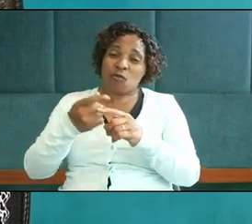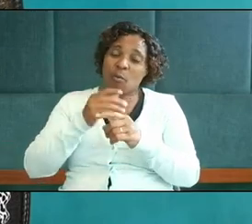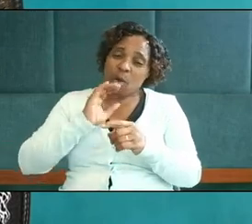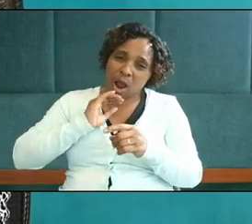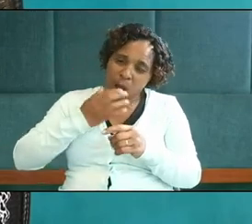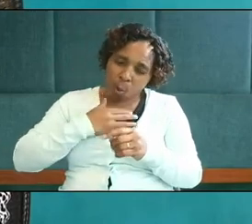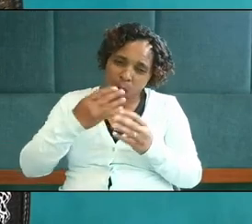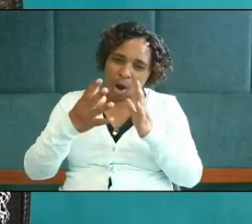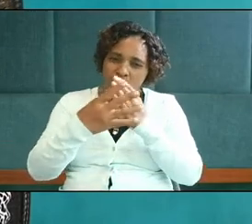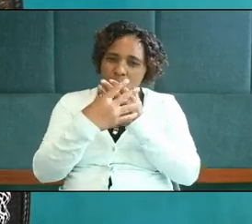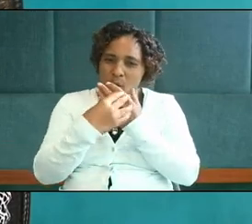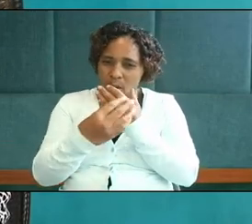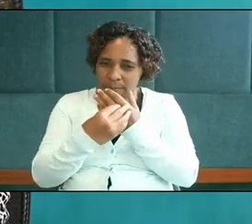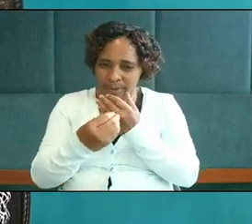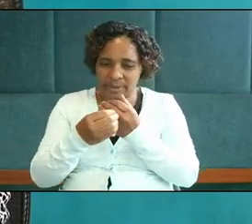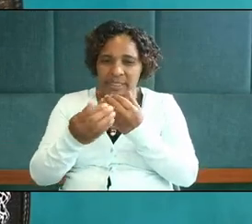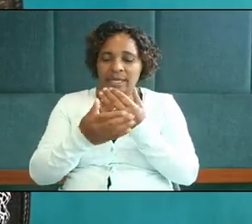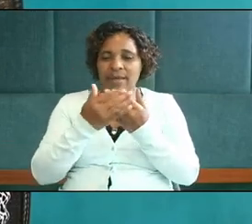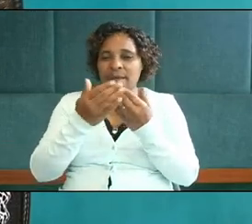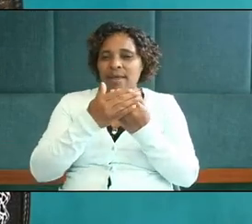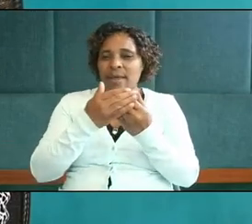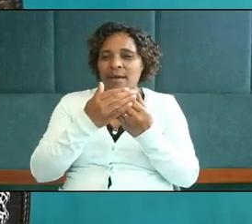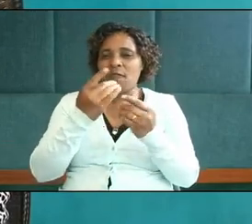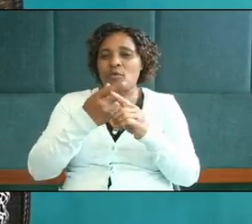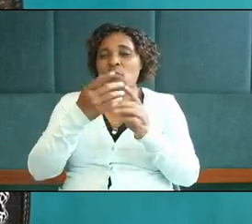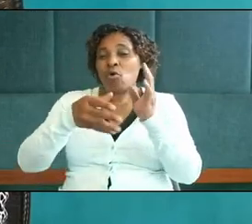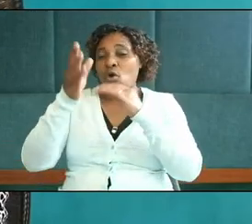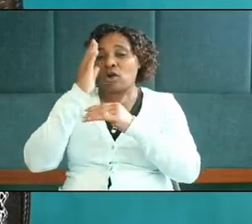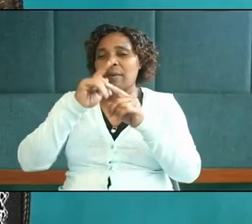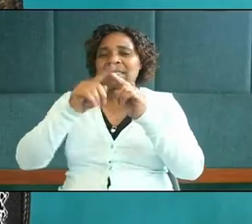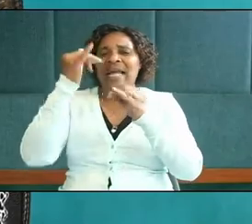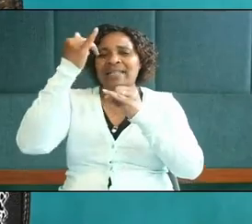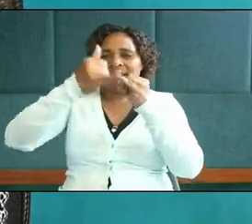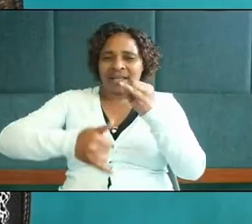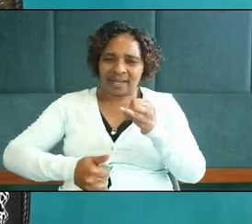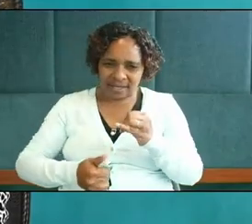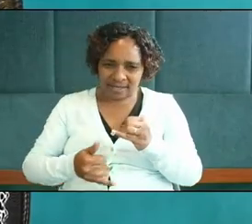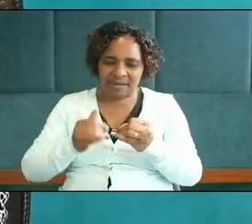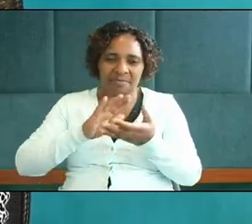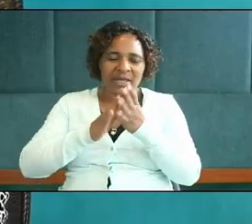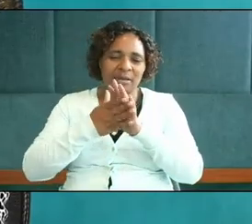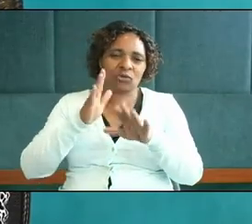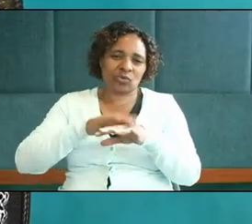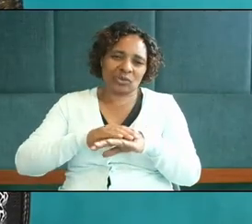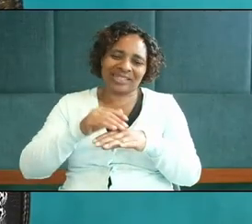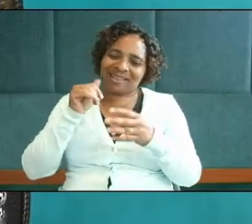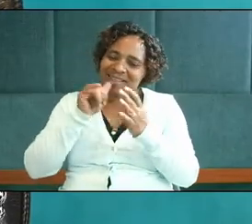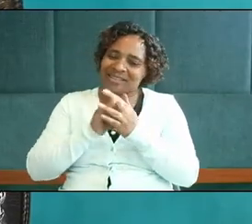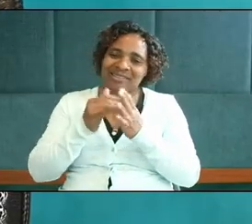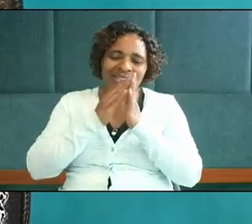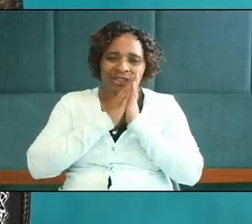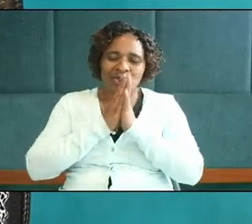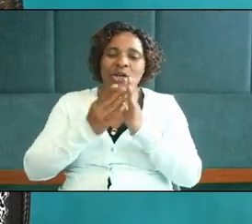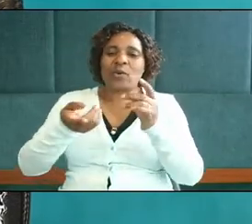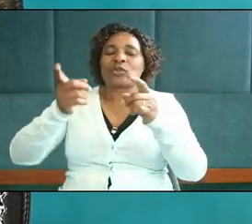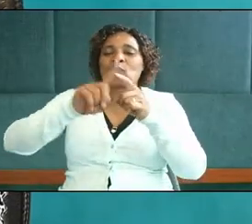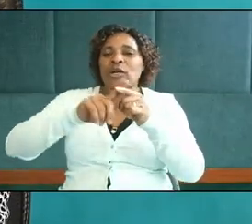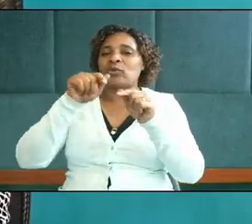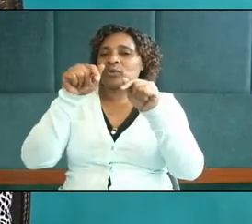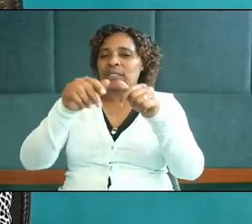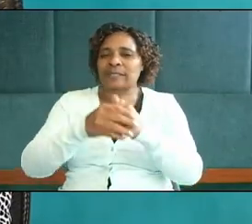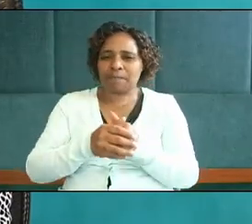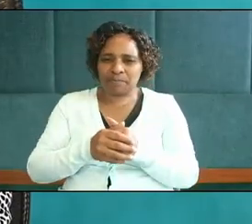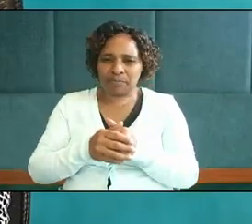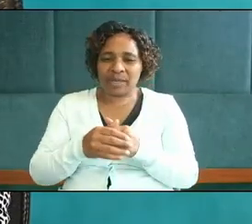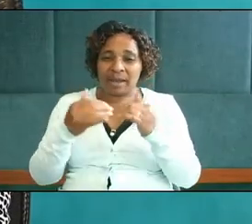from God, but it is worth it in the end. Yeah, so that is our the little story that I just wanted to add into this. Now